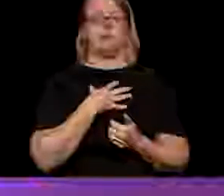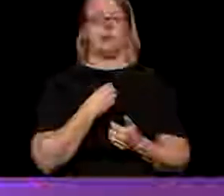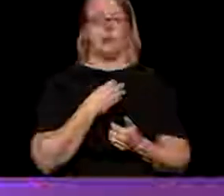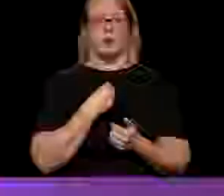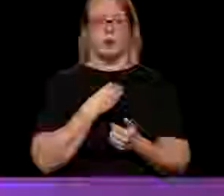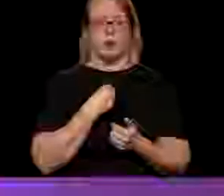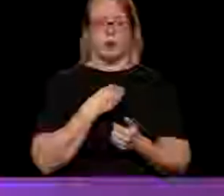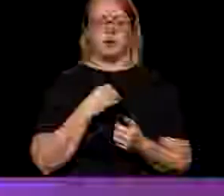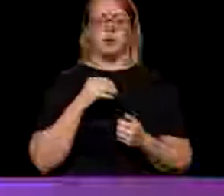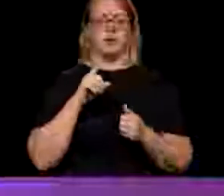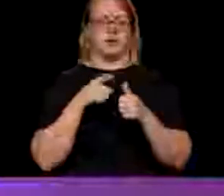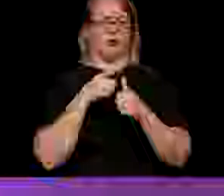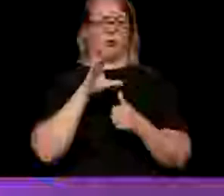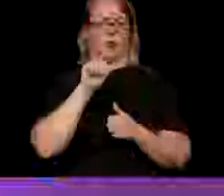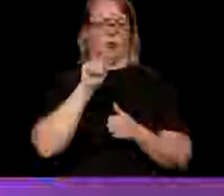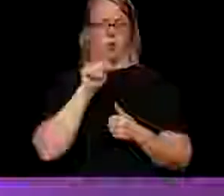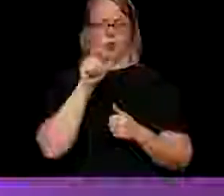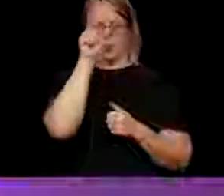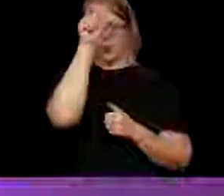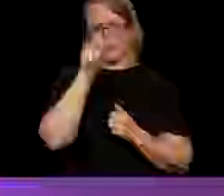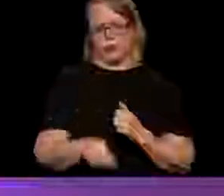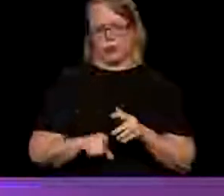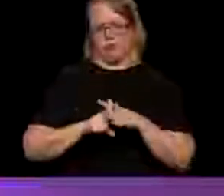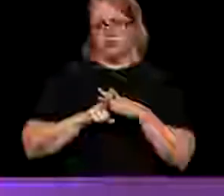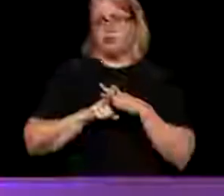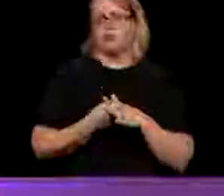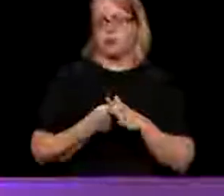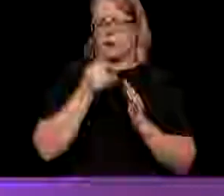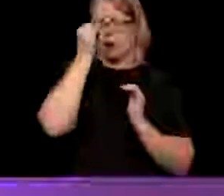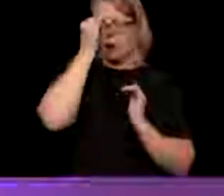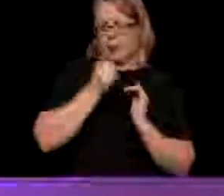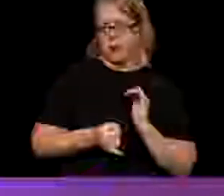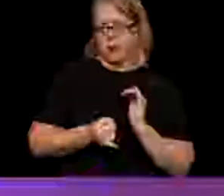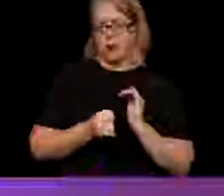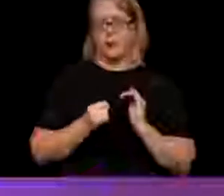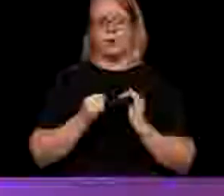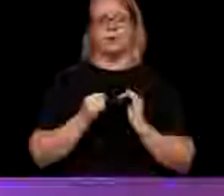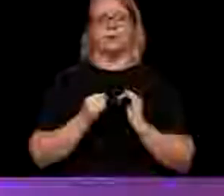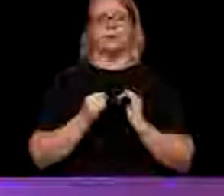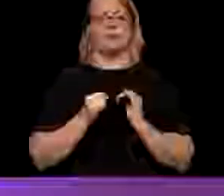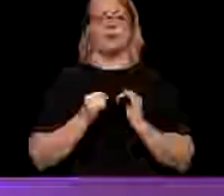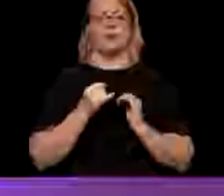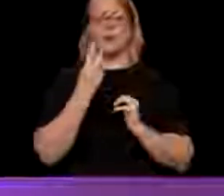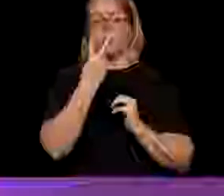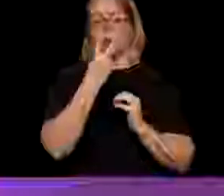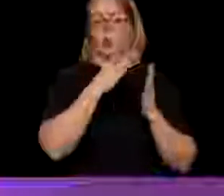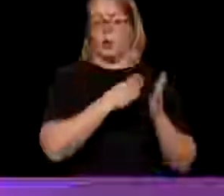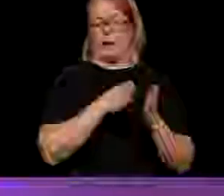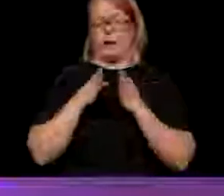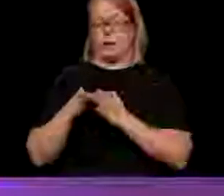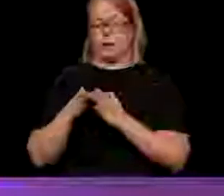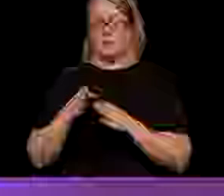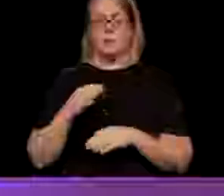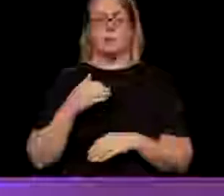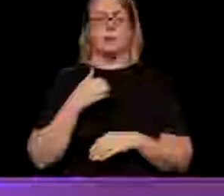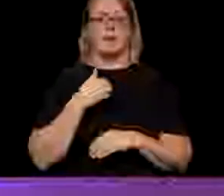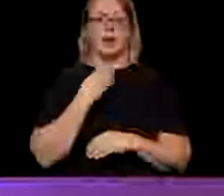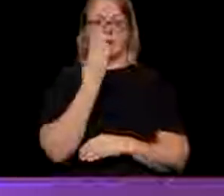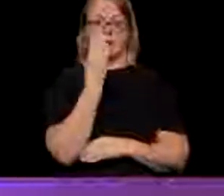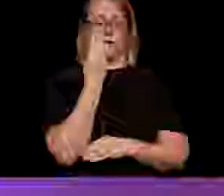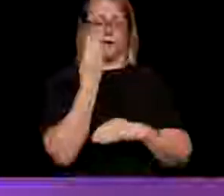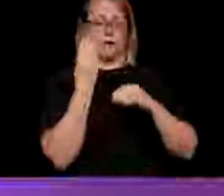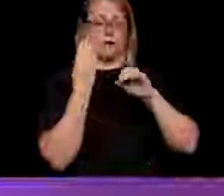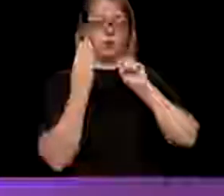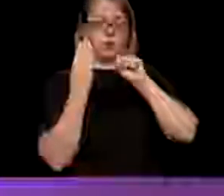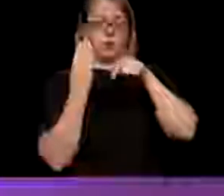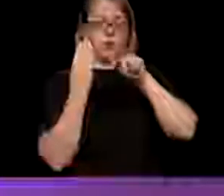side, which is good for filling in the big areas. Then you've got the skinny side. You want to hold it so that you